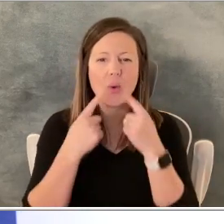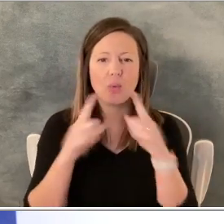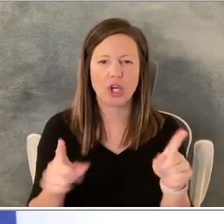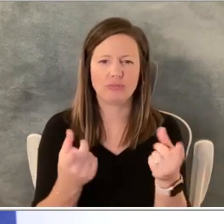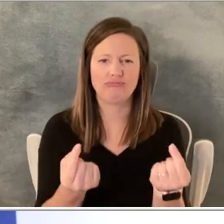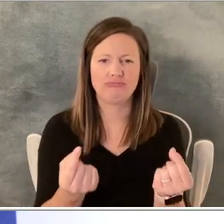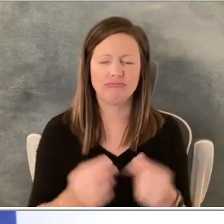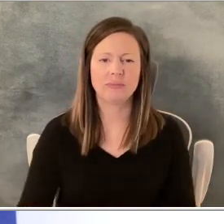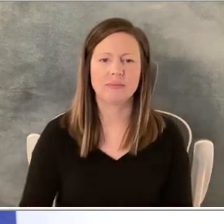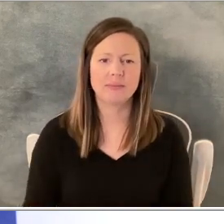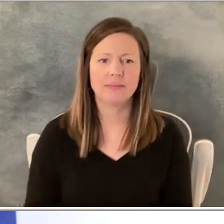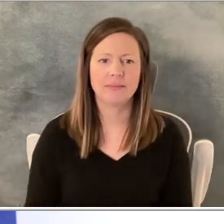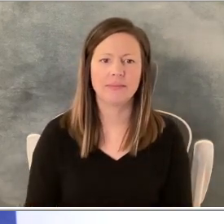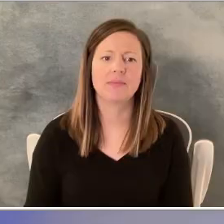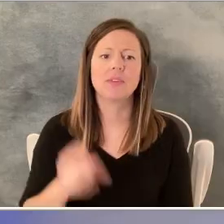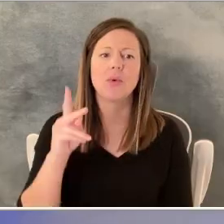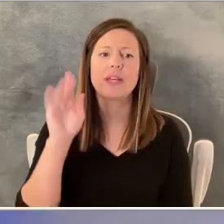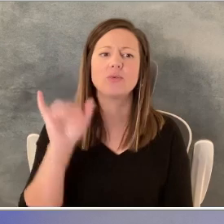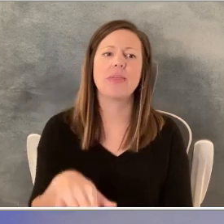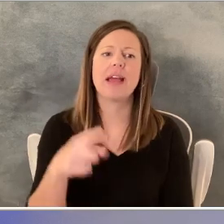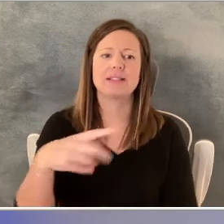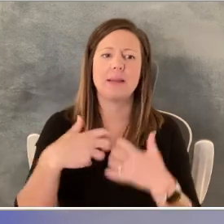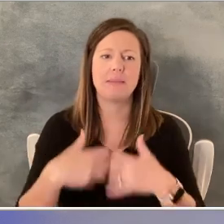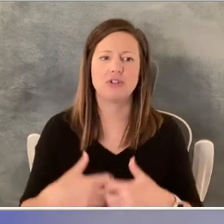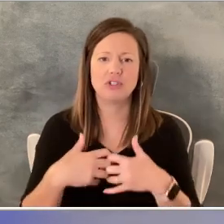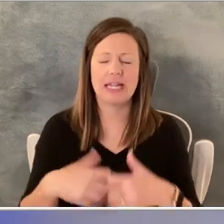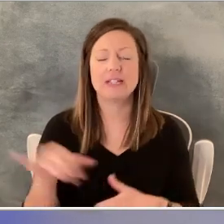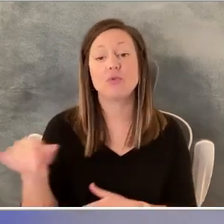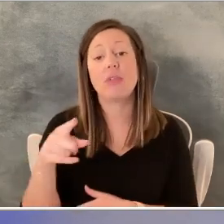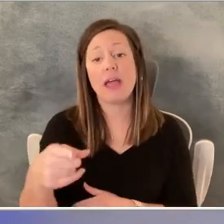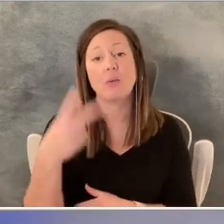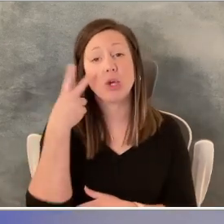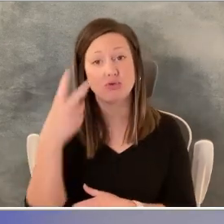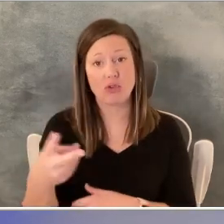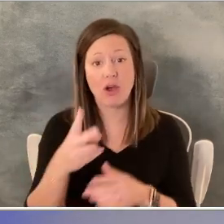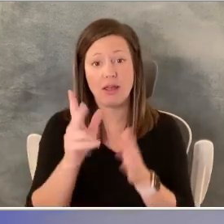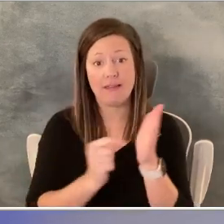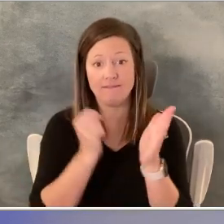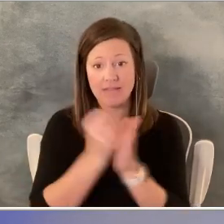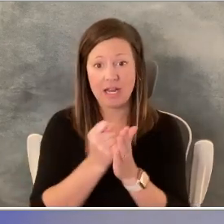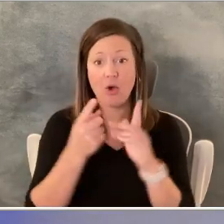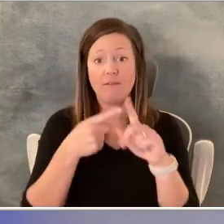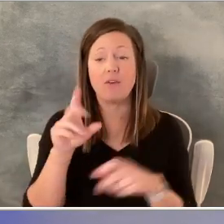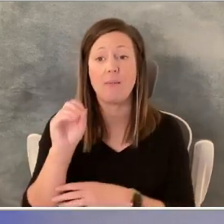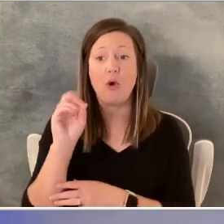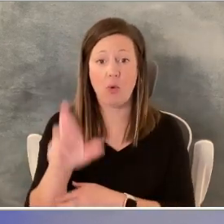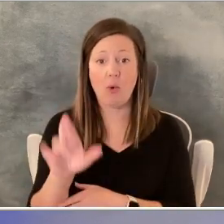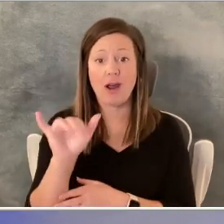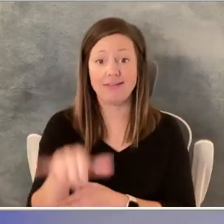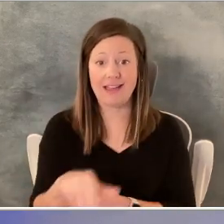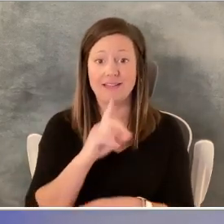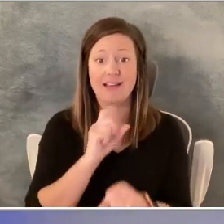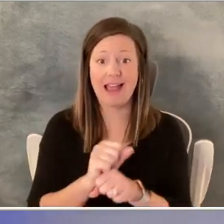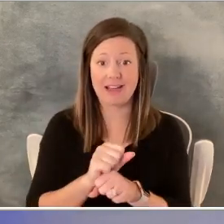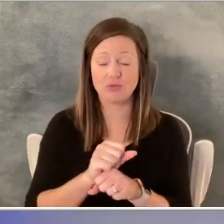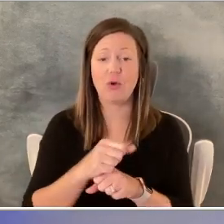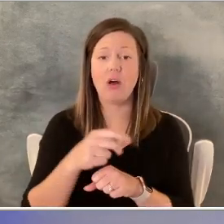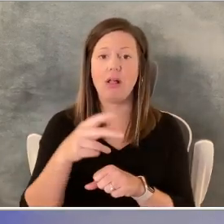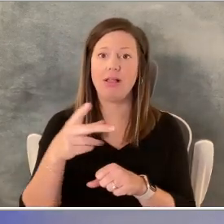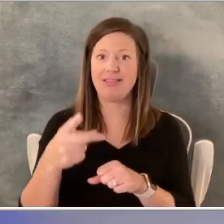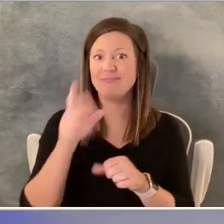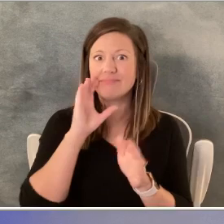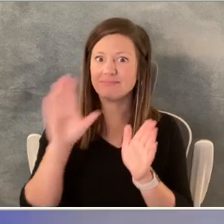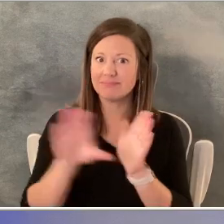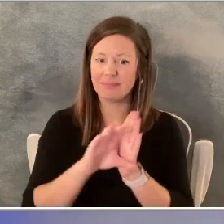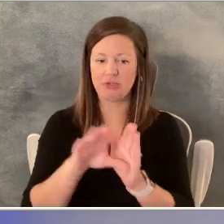so this is the HIFU machine. So just like what you saw in the video from the OR, this is the ultrasound probe itself. The patient's laying on their side,